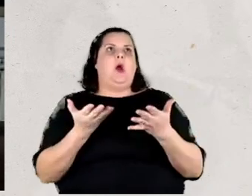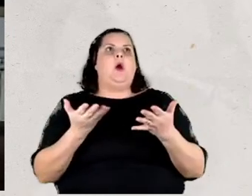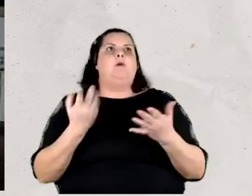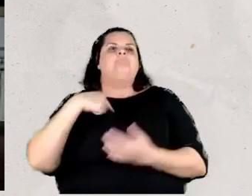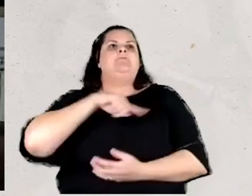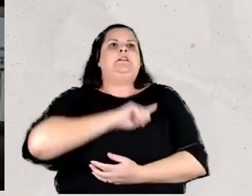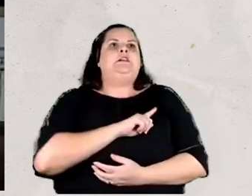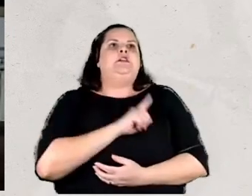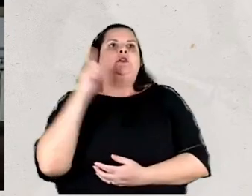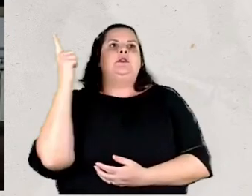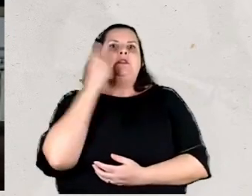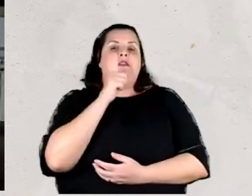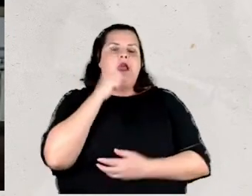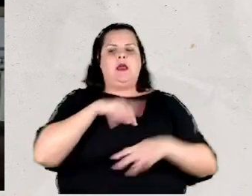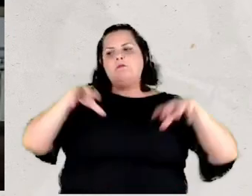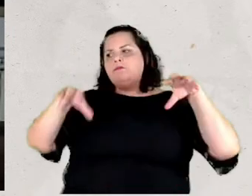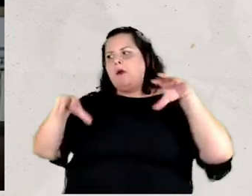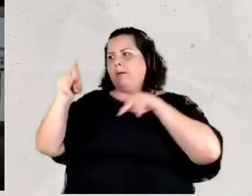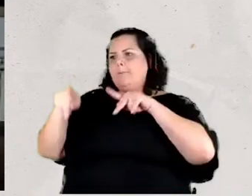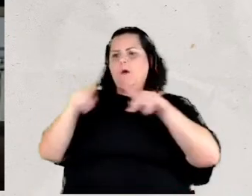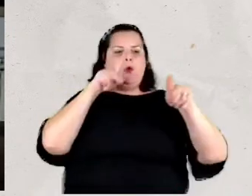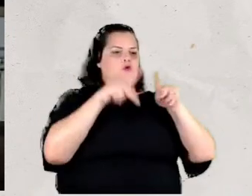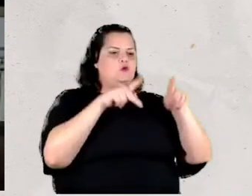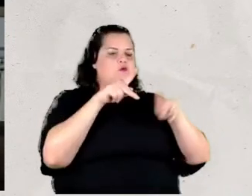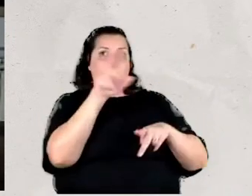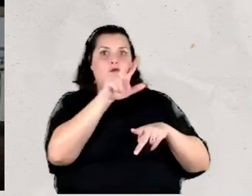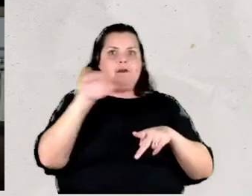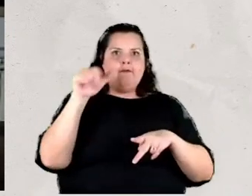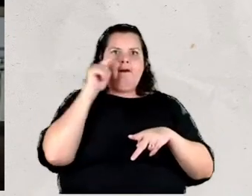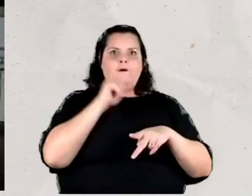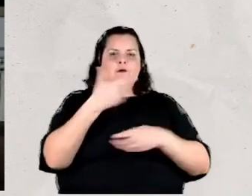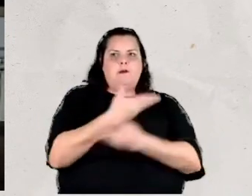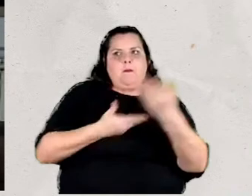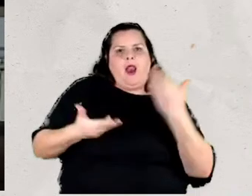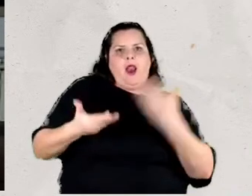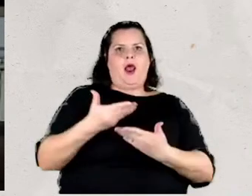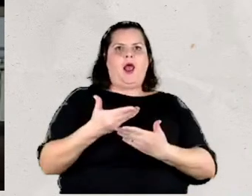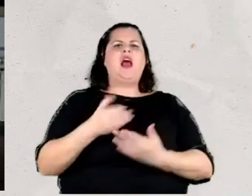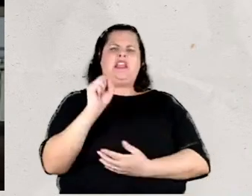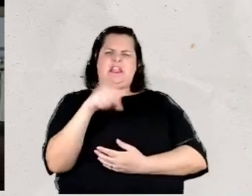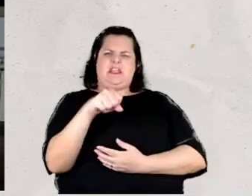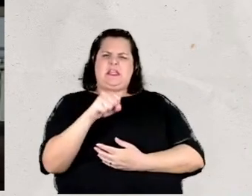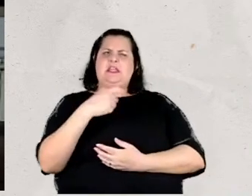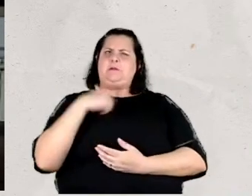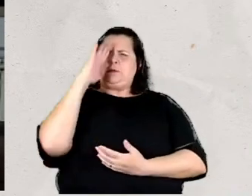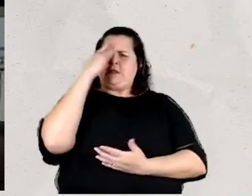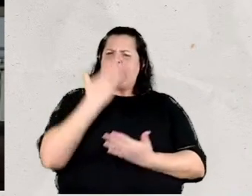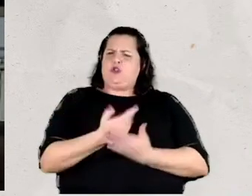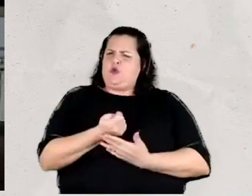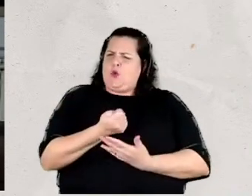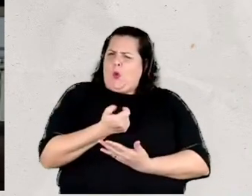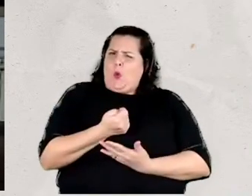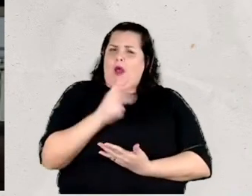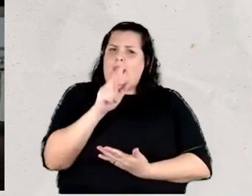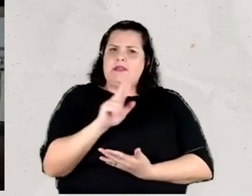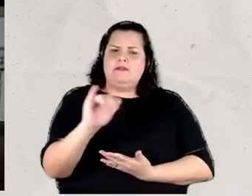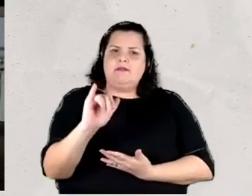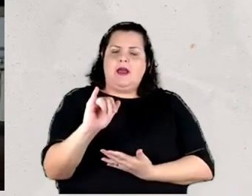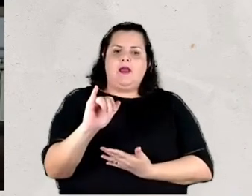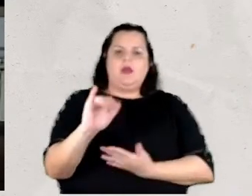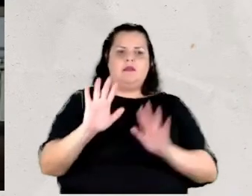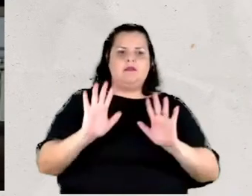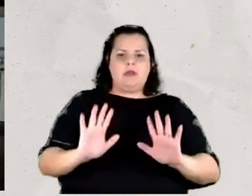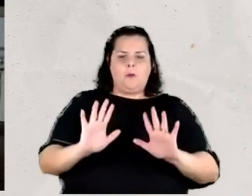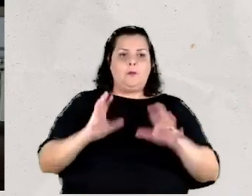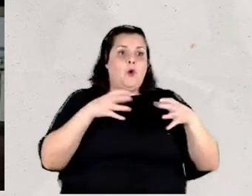point. On the Palestinian side, the major obstacle is that instead of the leadership preparing their